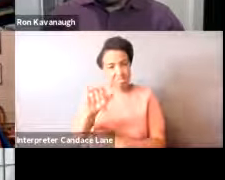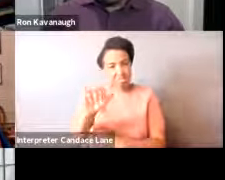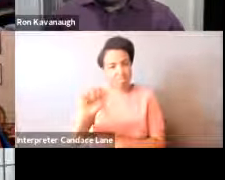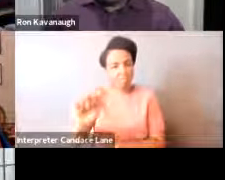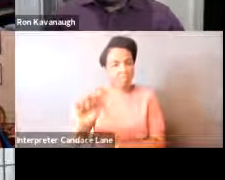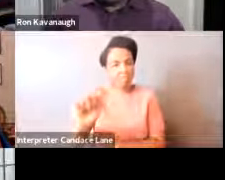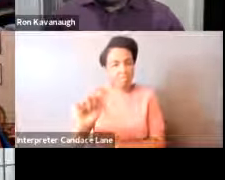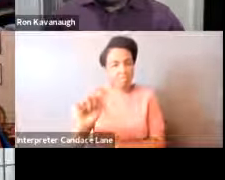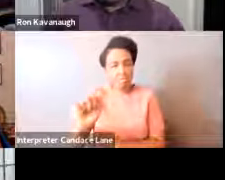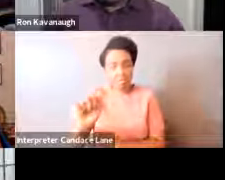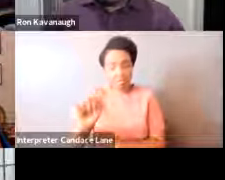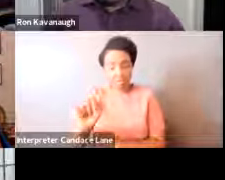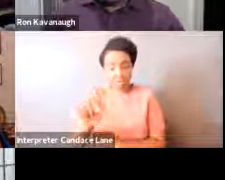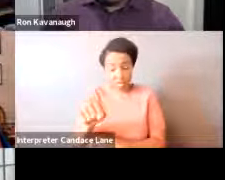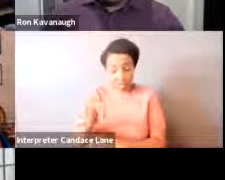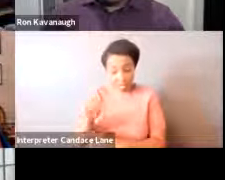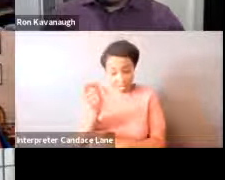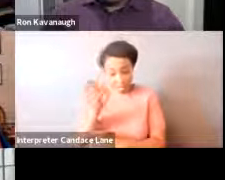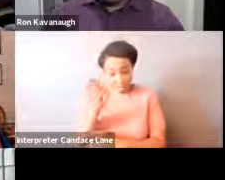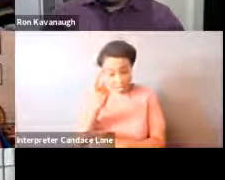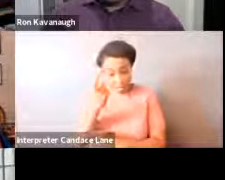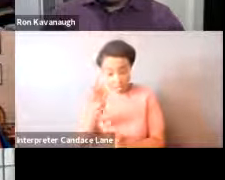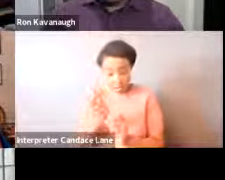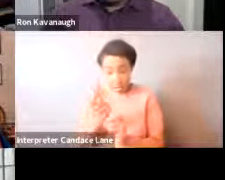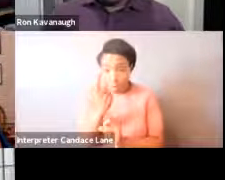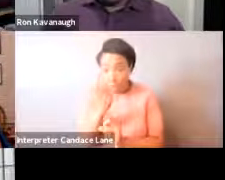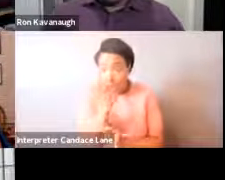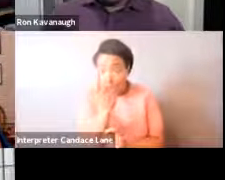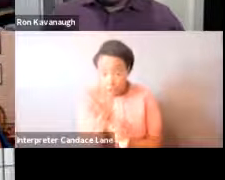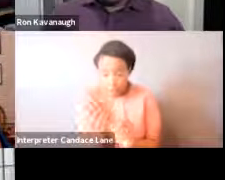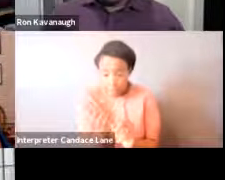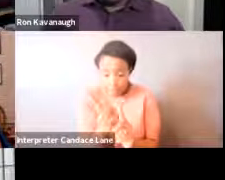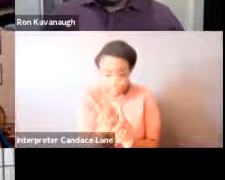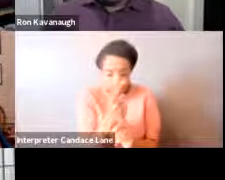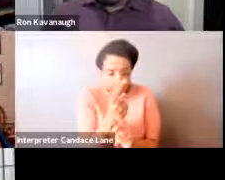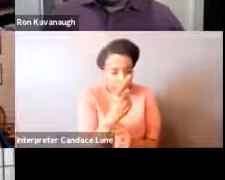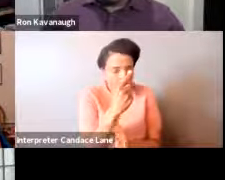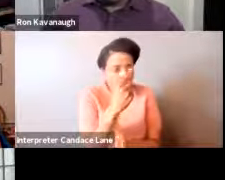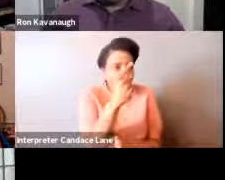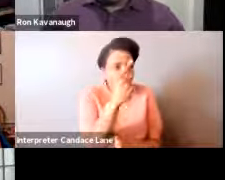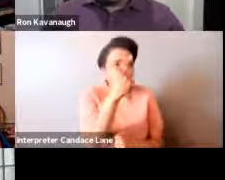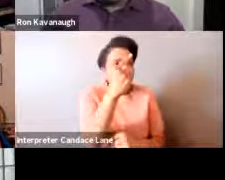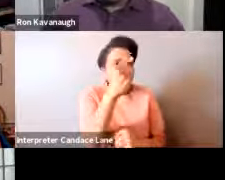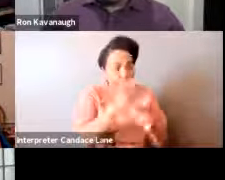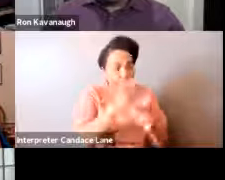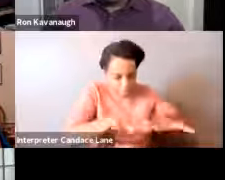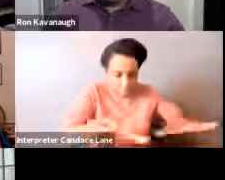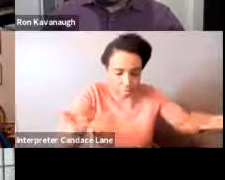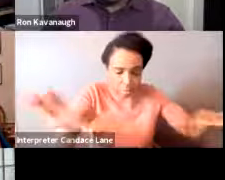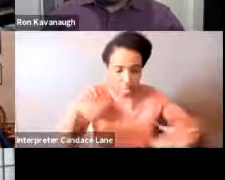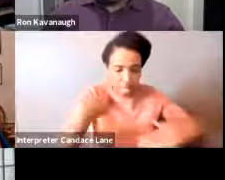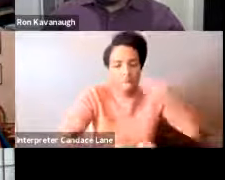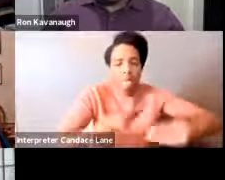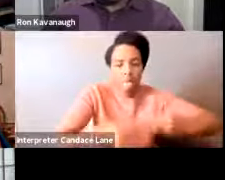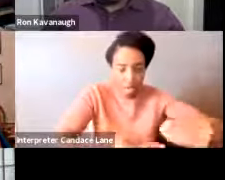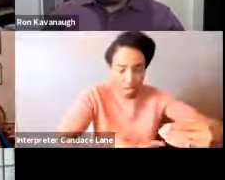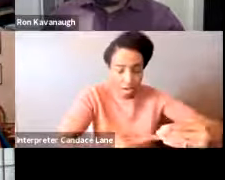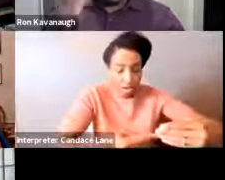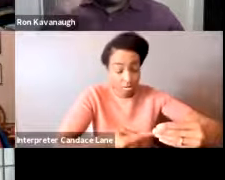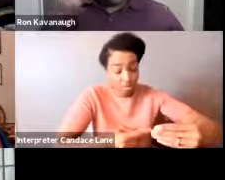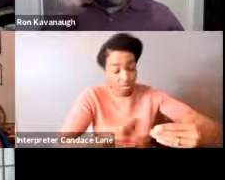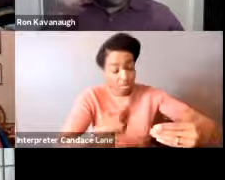one offbeat collapses the genesis, augurs partial storms, but